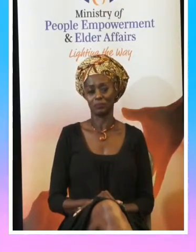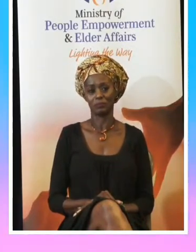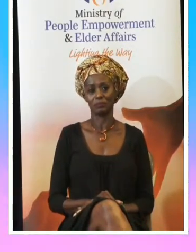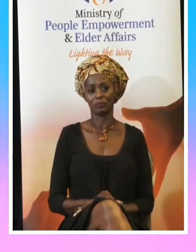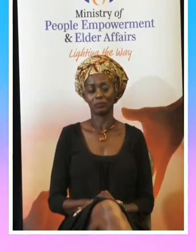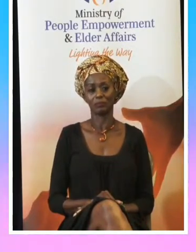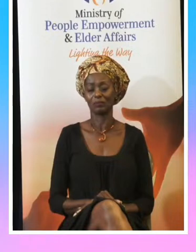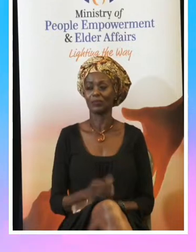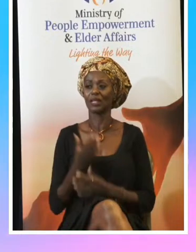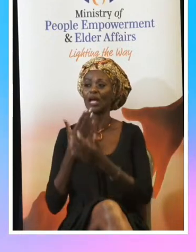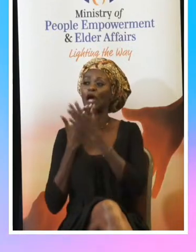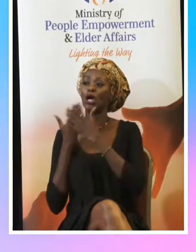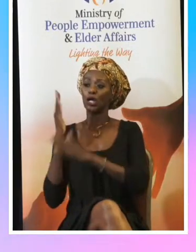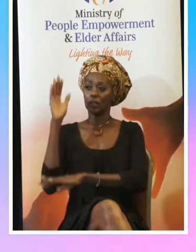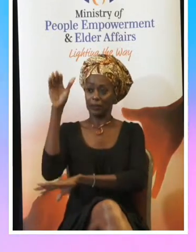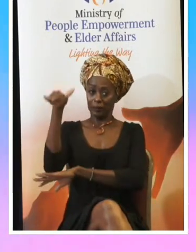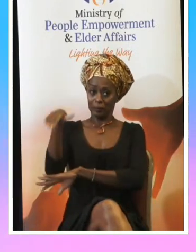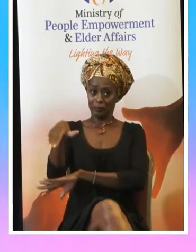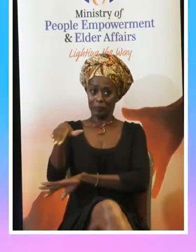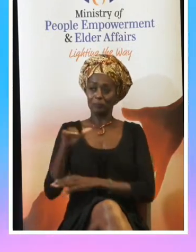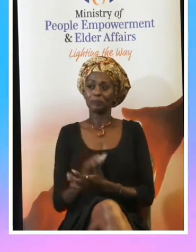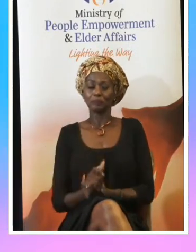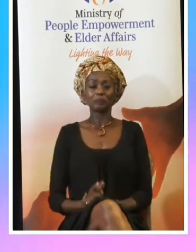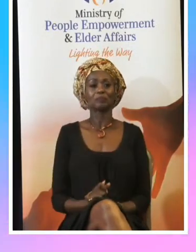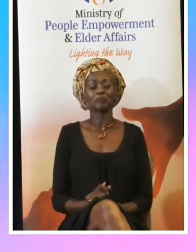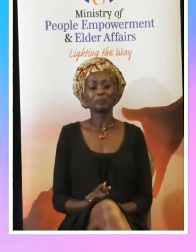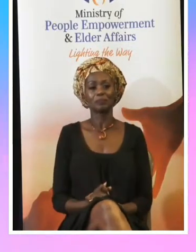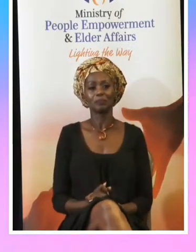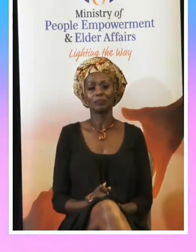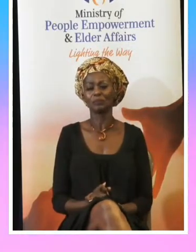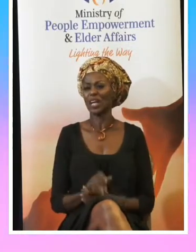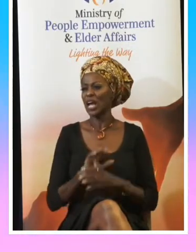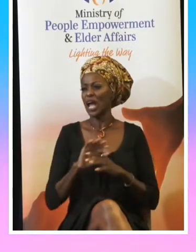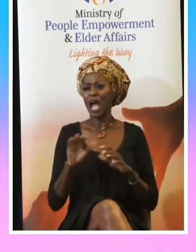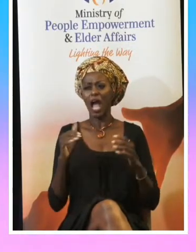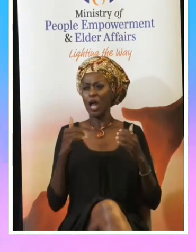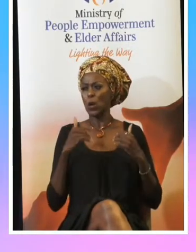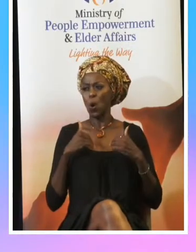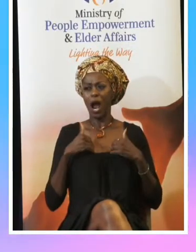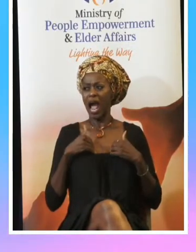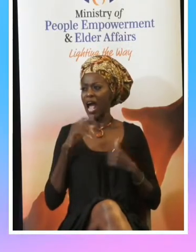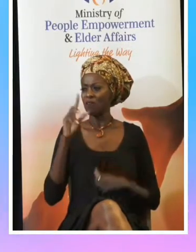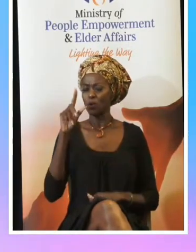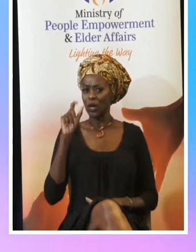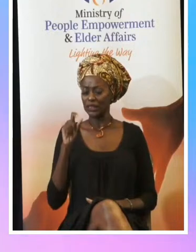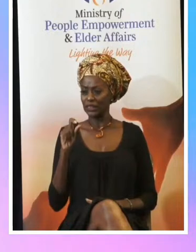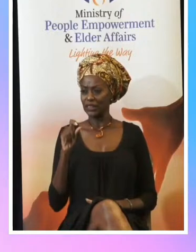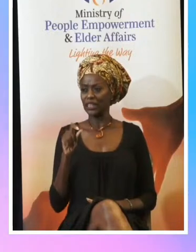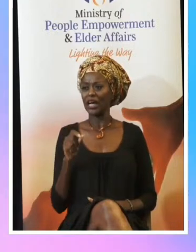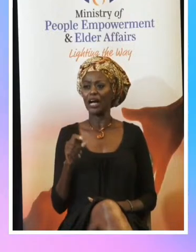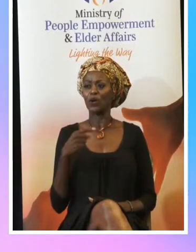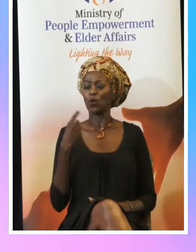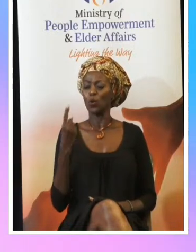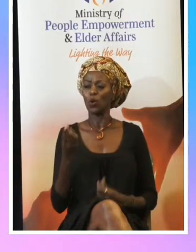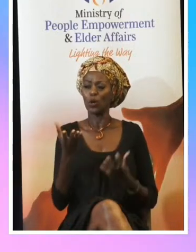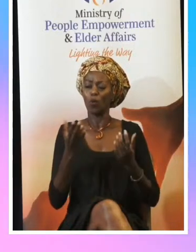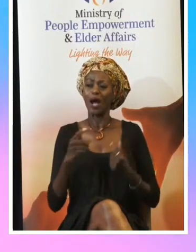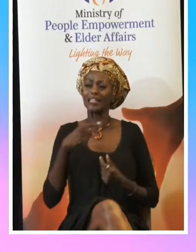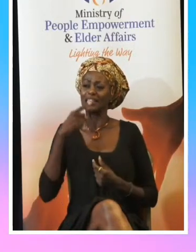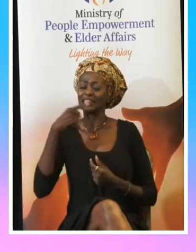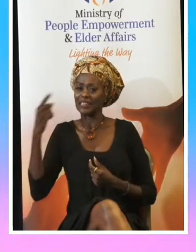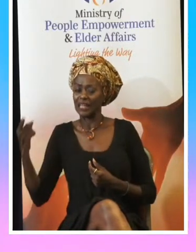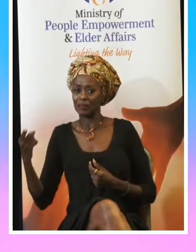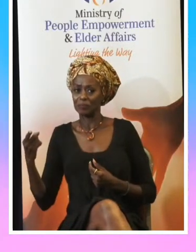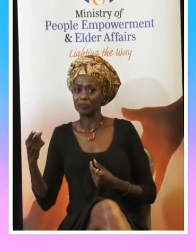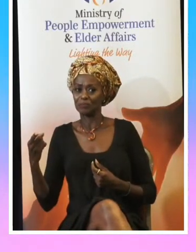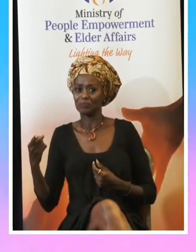Thank you. Good night. Good evening. I don't have a question. I just want to make a statement. I fell